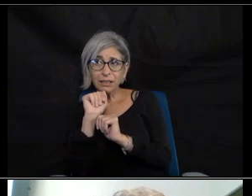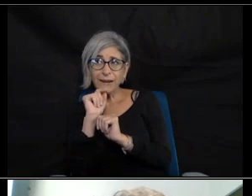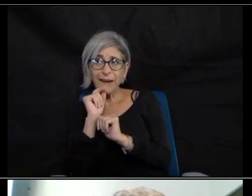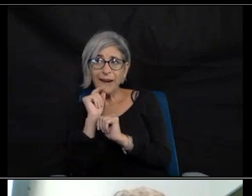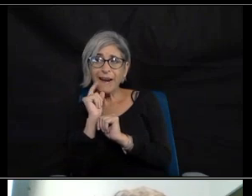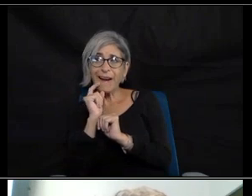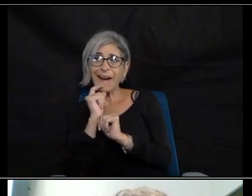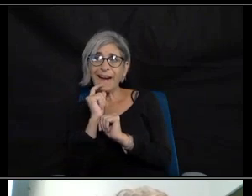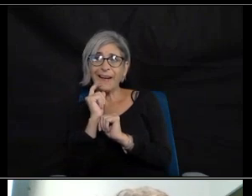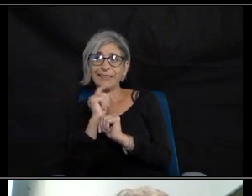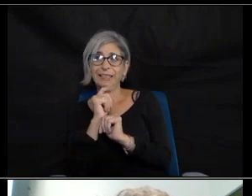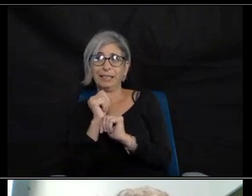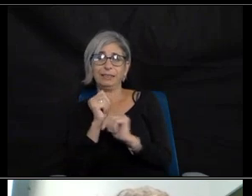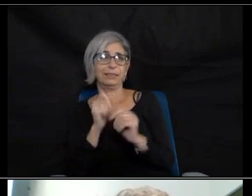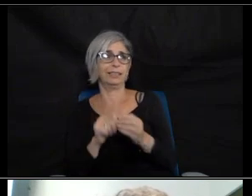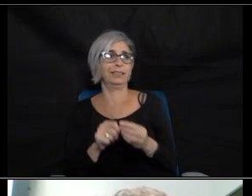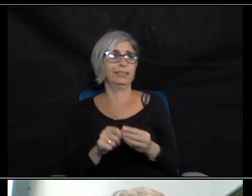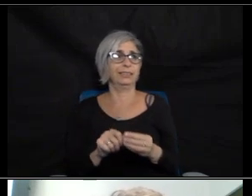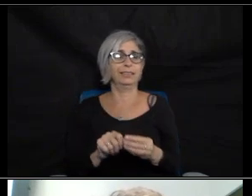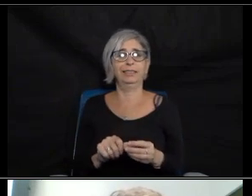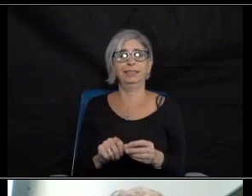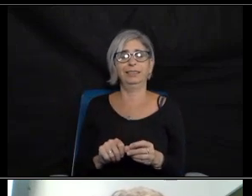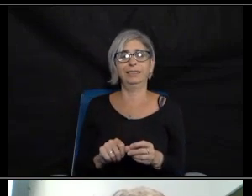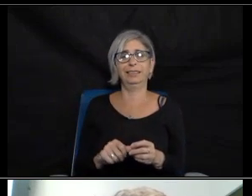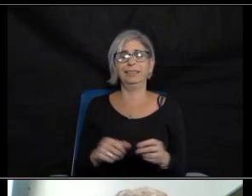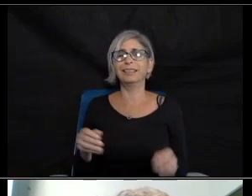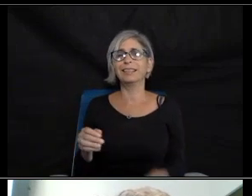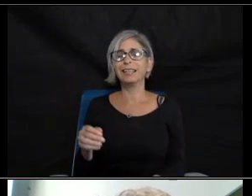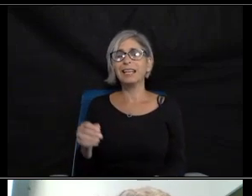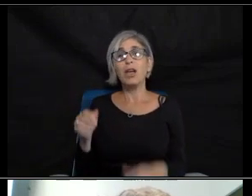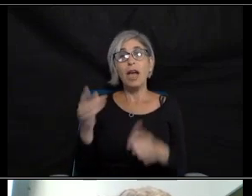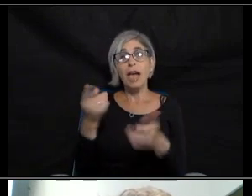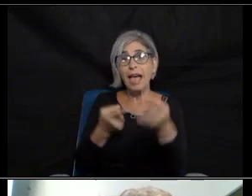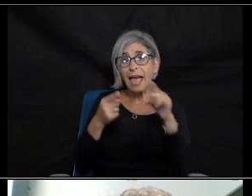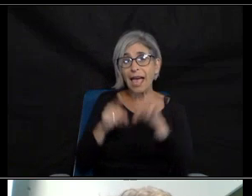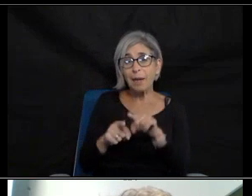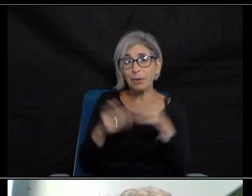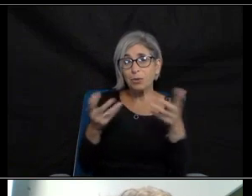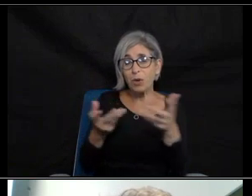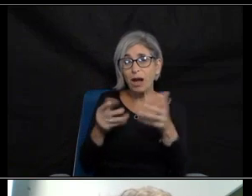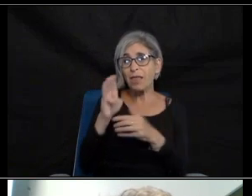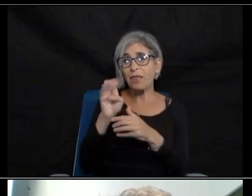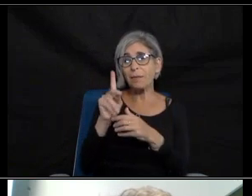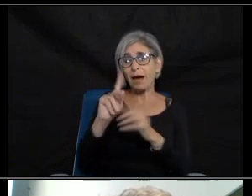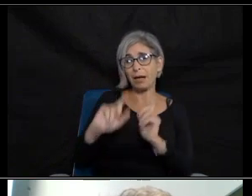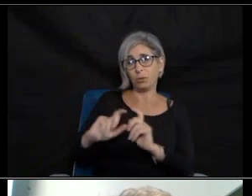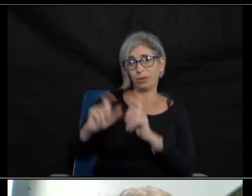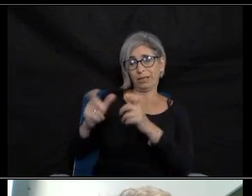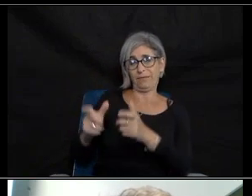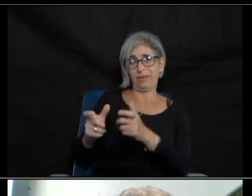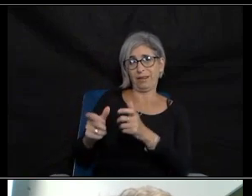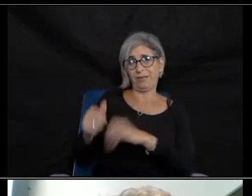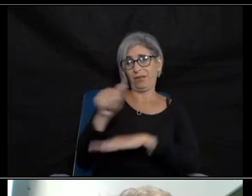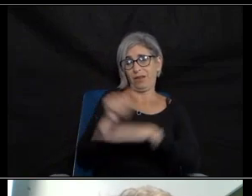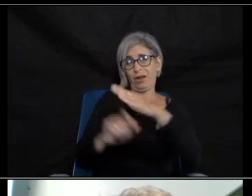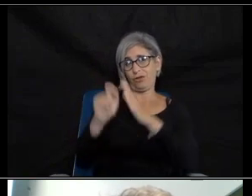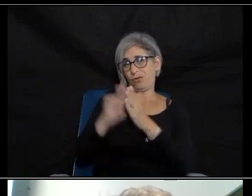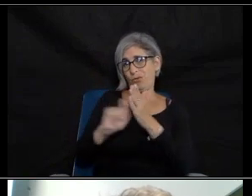Great. So what happened was the bonds were issued based on the underwriting